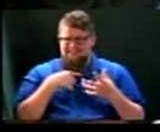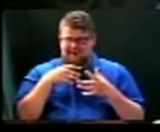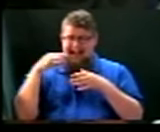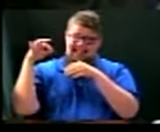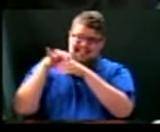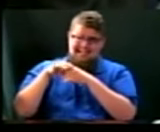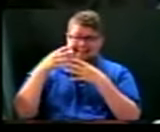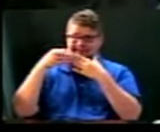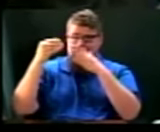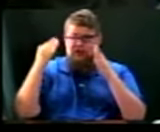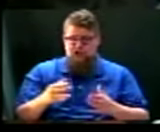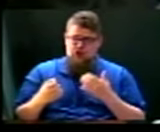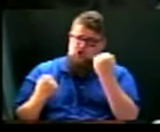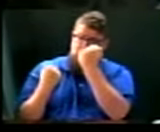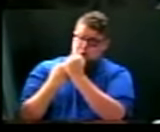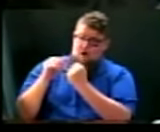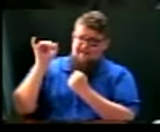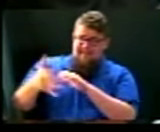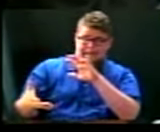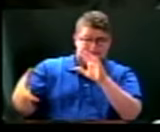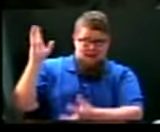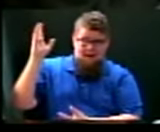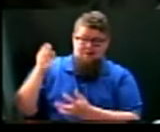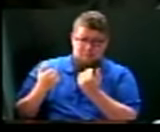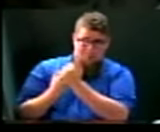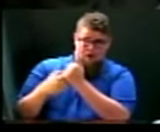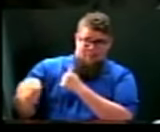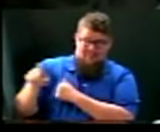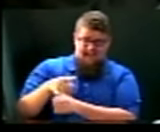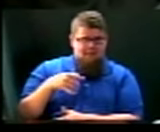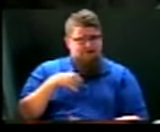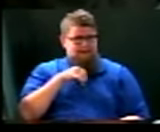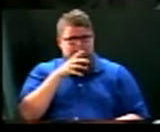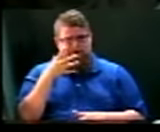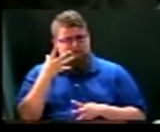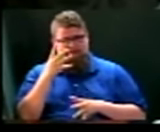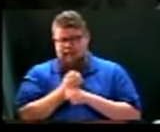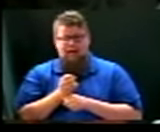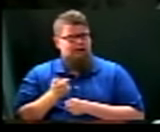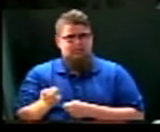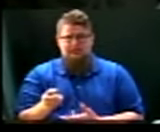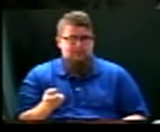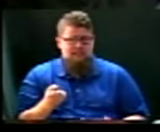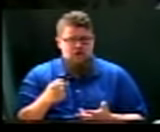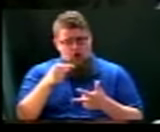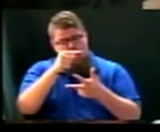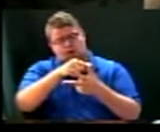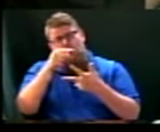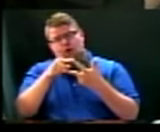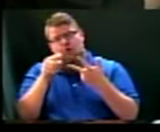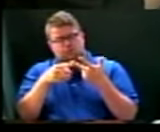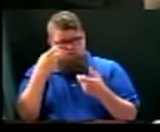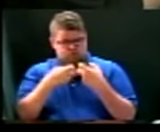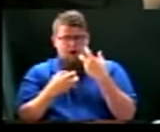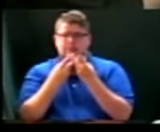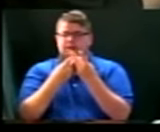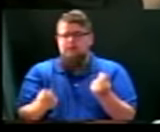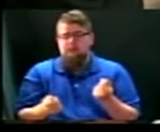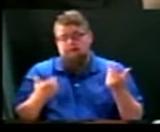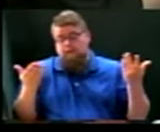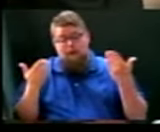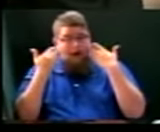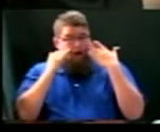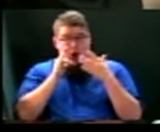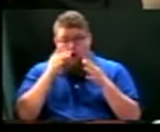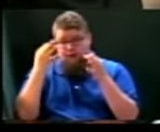leaders who support this fiasco. Here are 3 solutions, though I do not know who can enact them, as there is